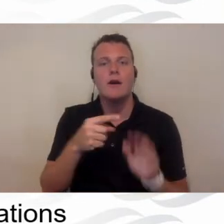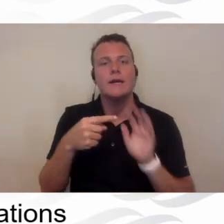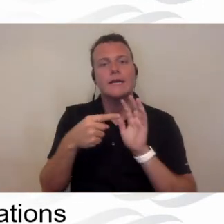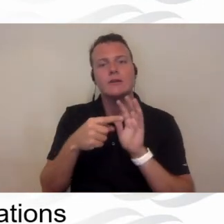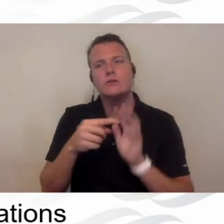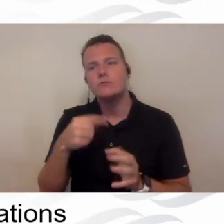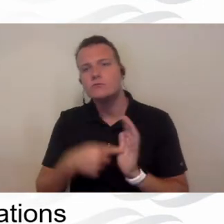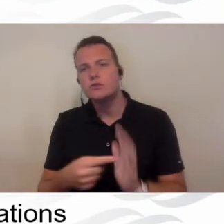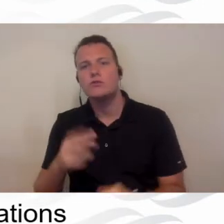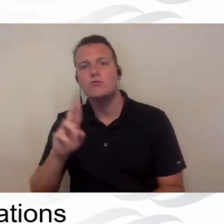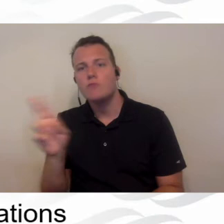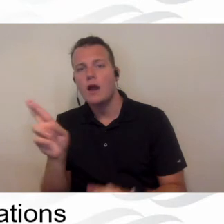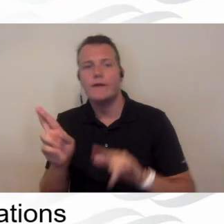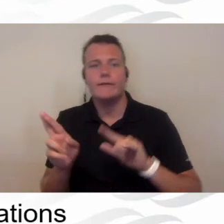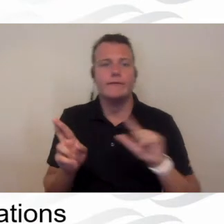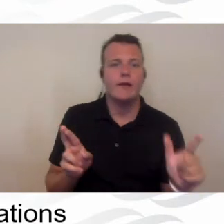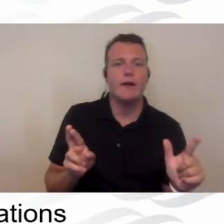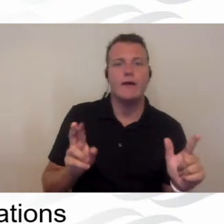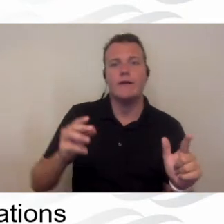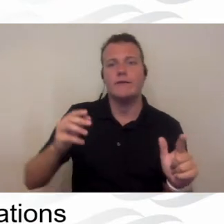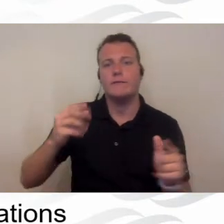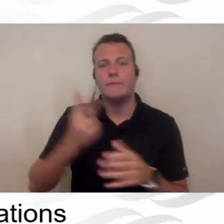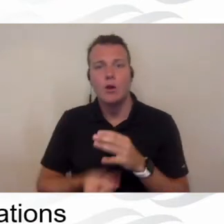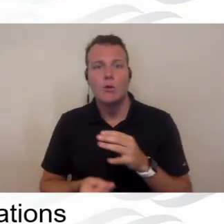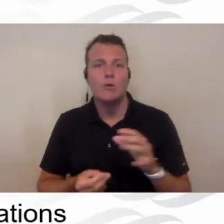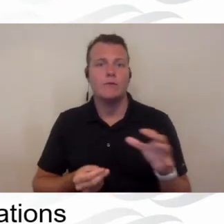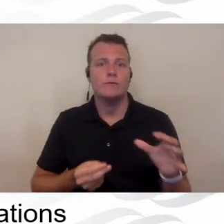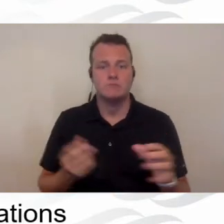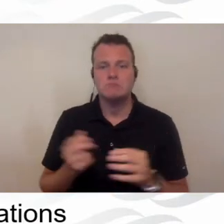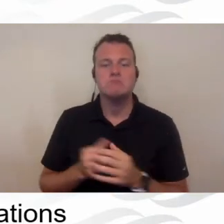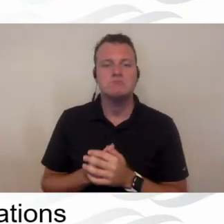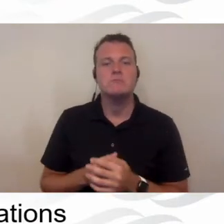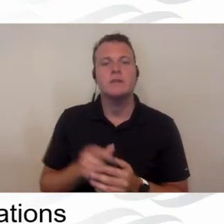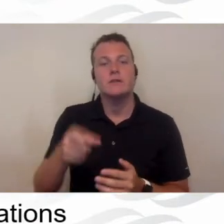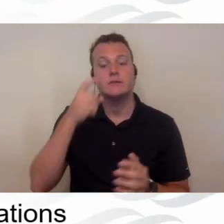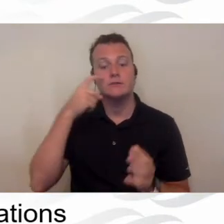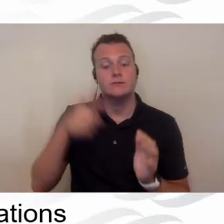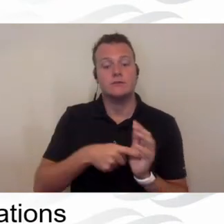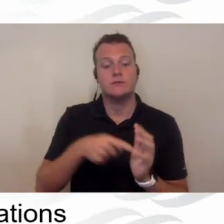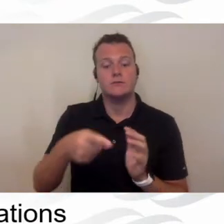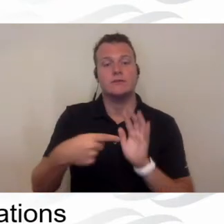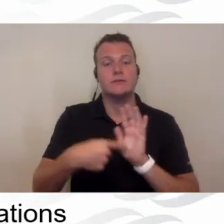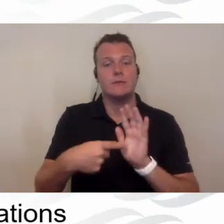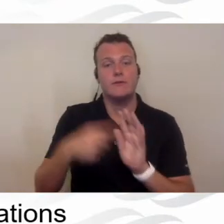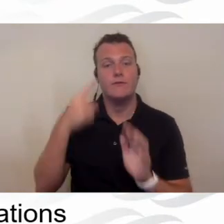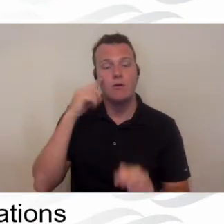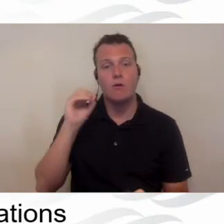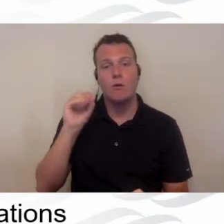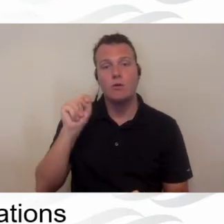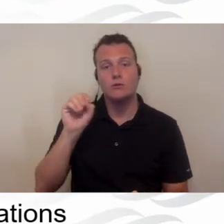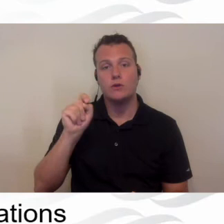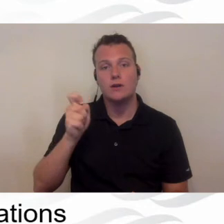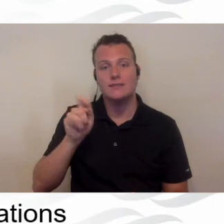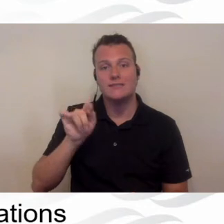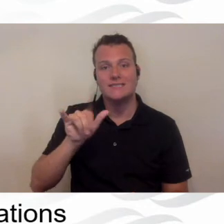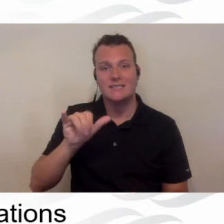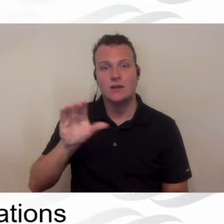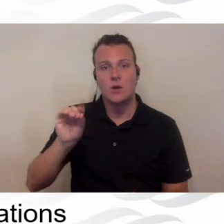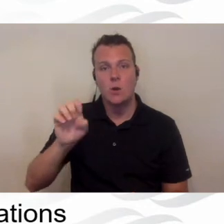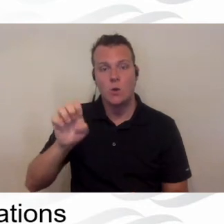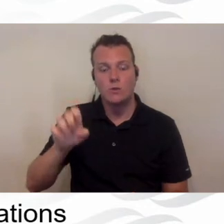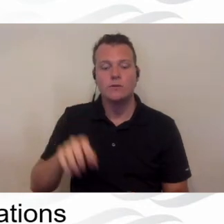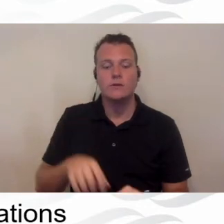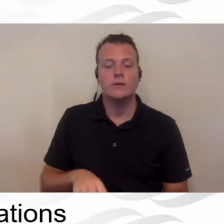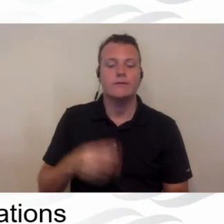both? And then here you can see the example for the ototoxicity code. H91.3 is